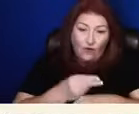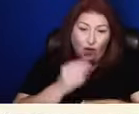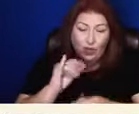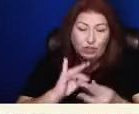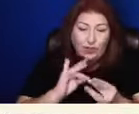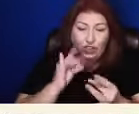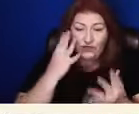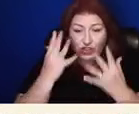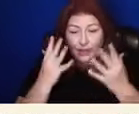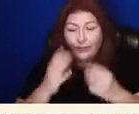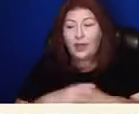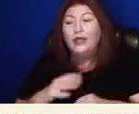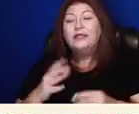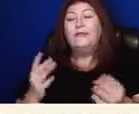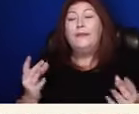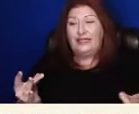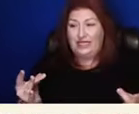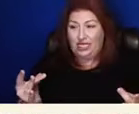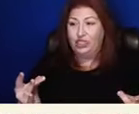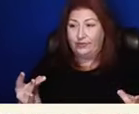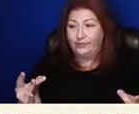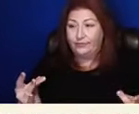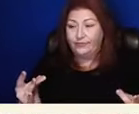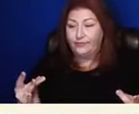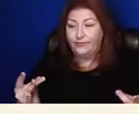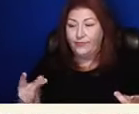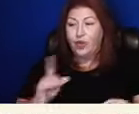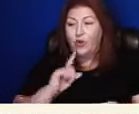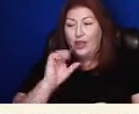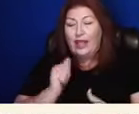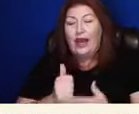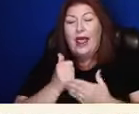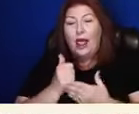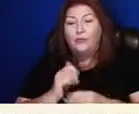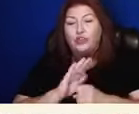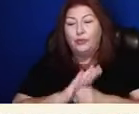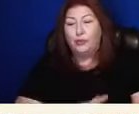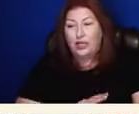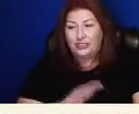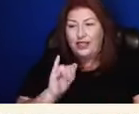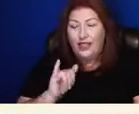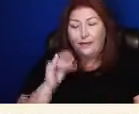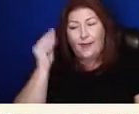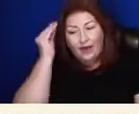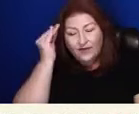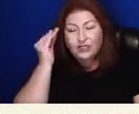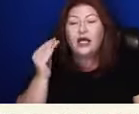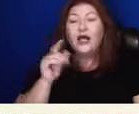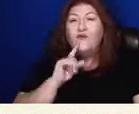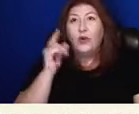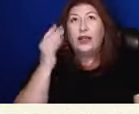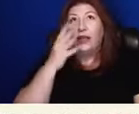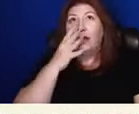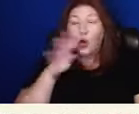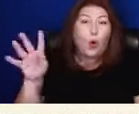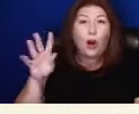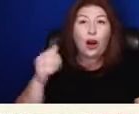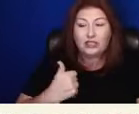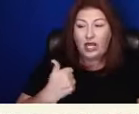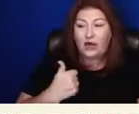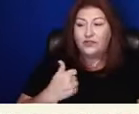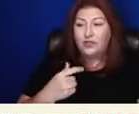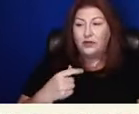shame: meditation, which really helps to practice that mindfulness. So if we completely ignore ourselves,